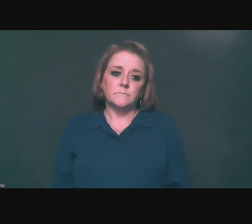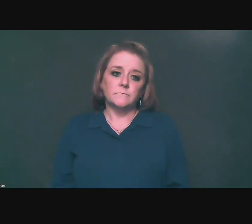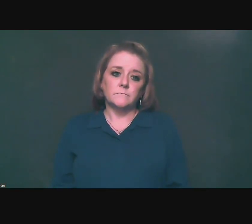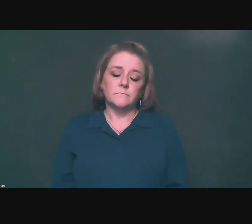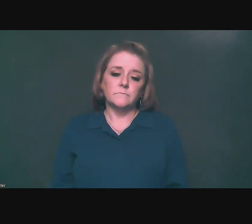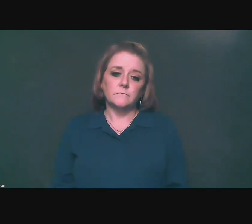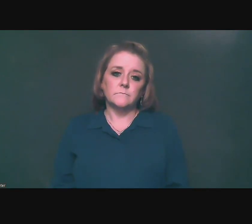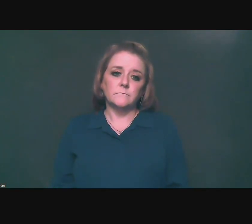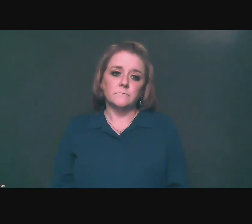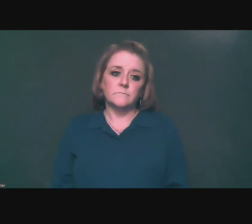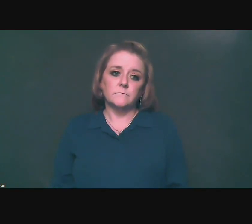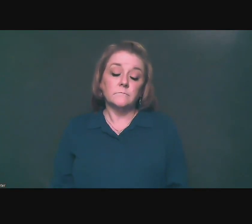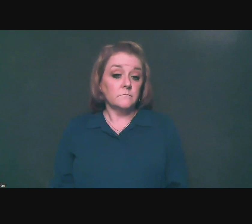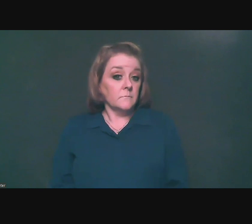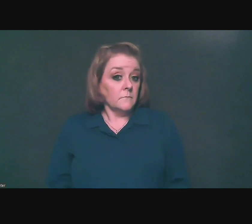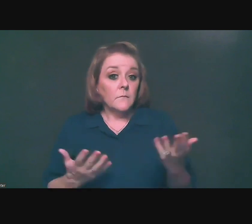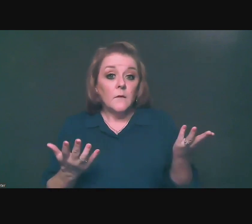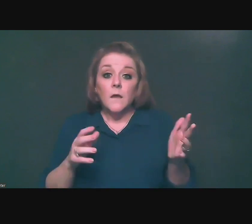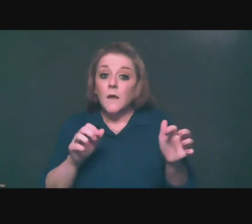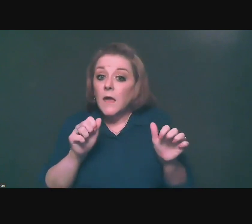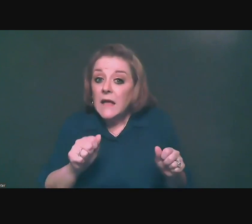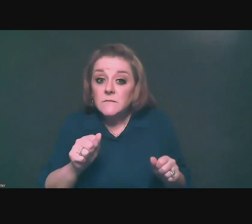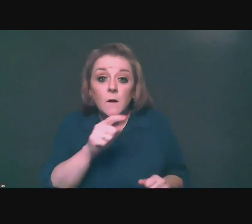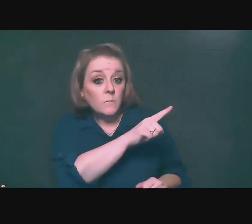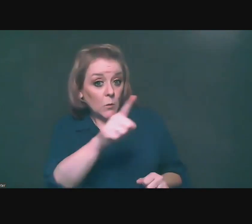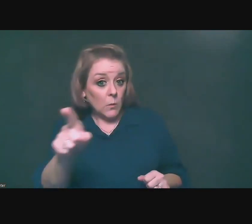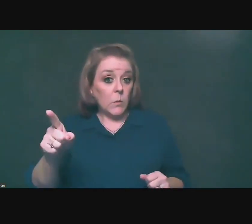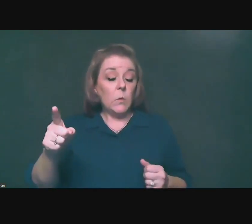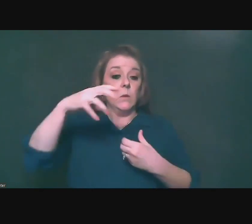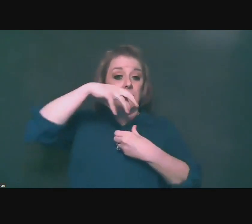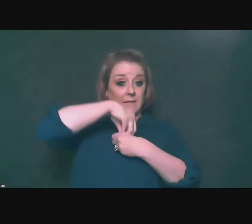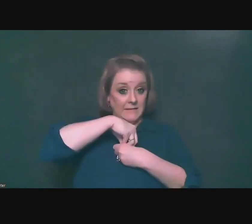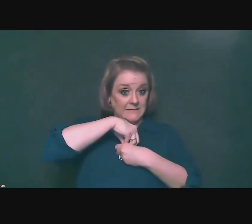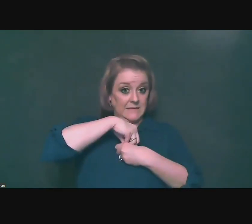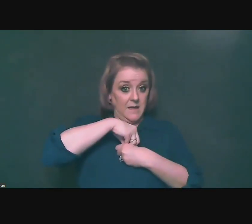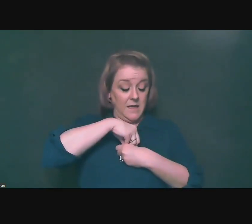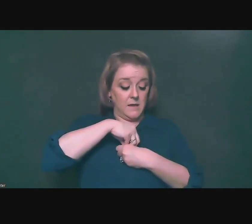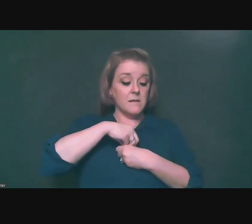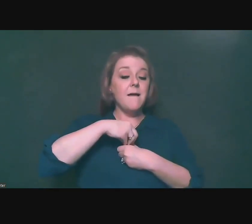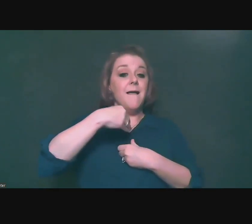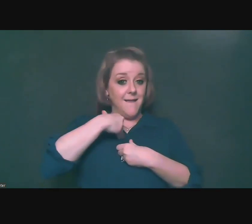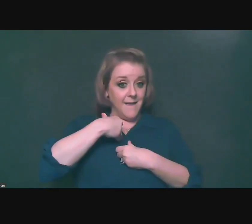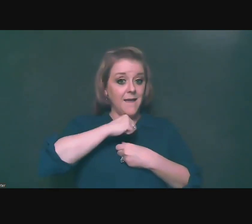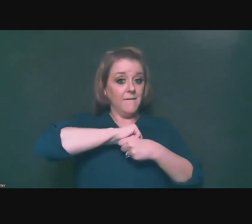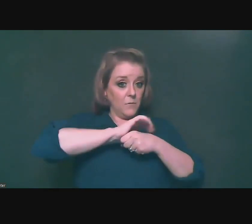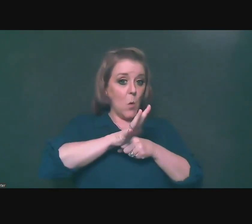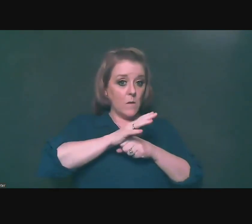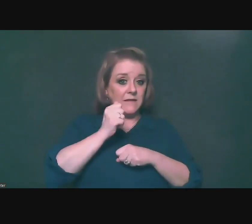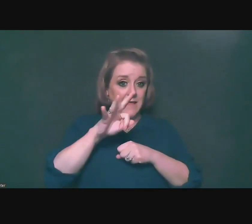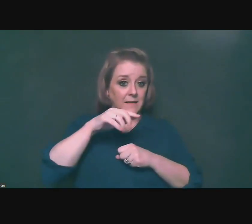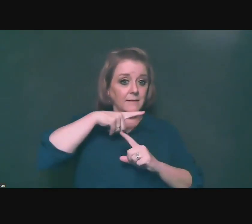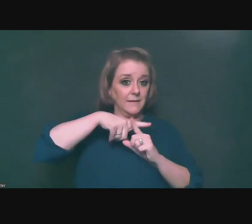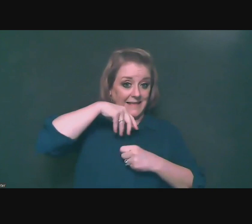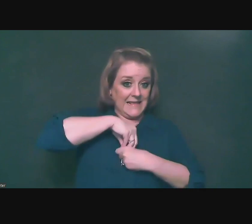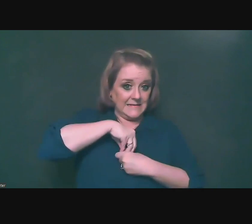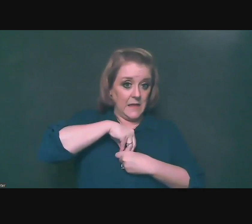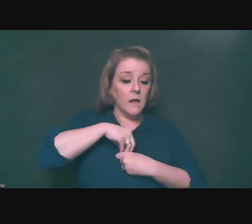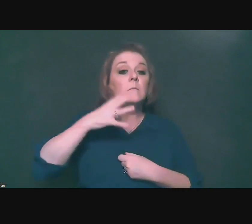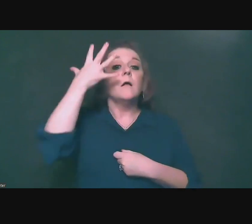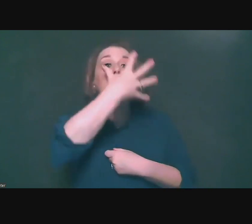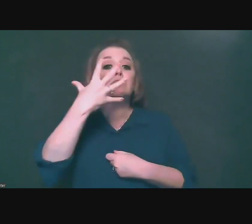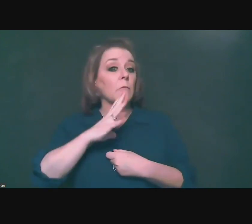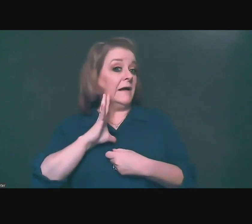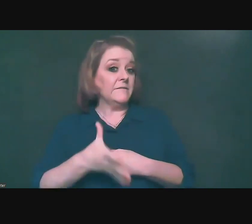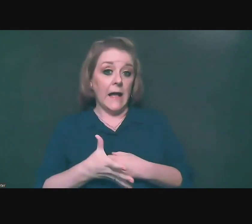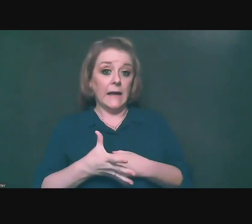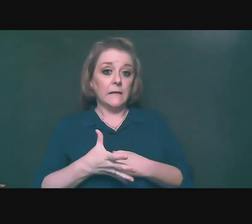You can be asymptomatic, but infected. So everyone that you come into contact with is